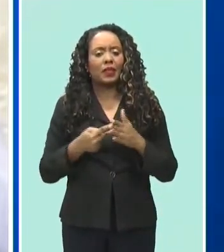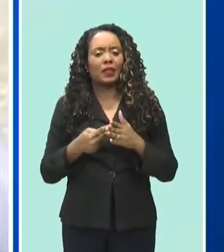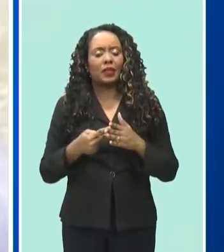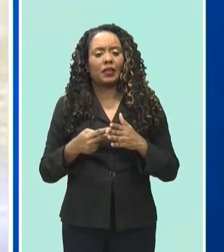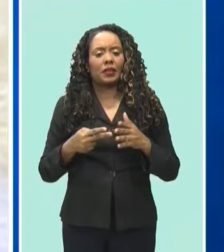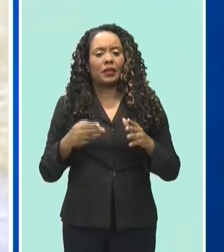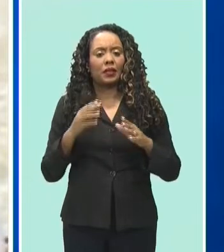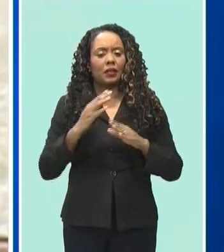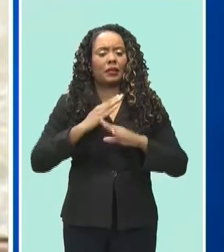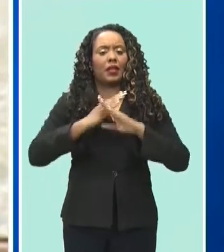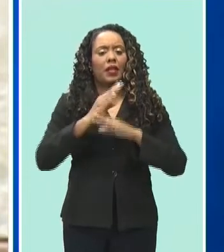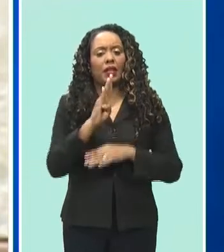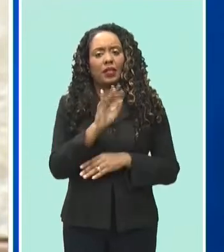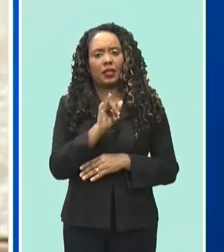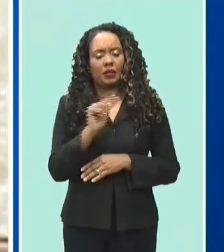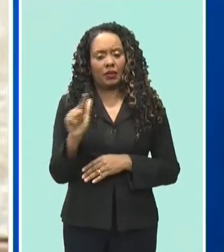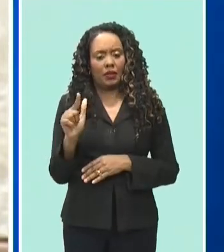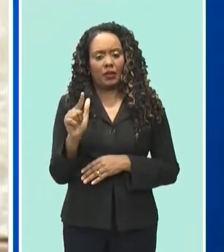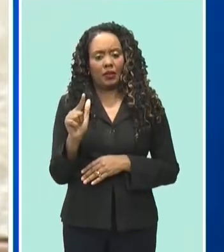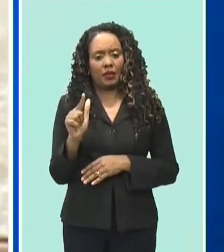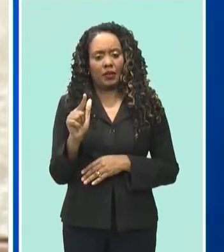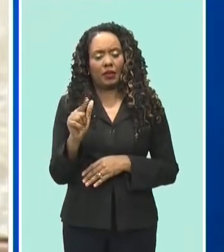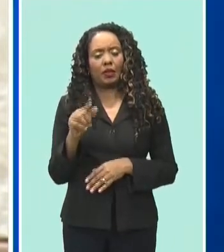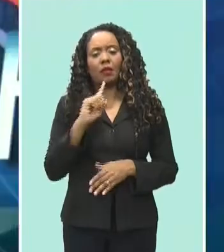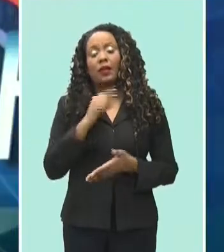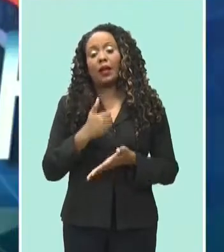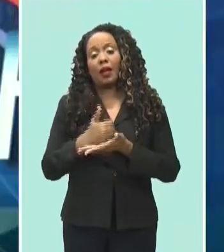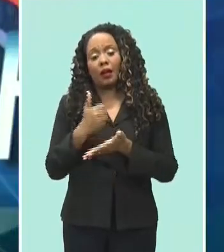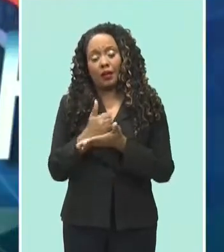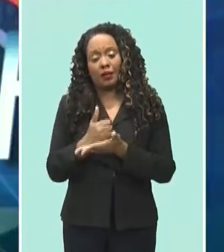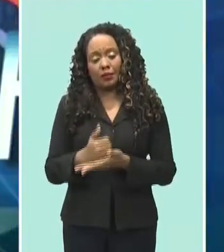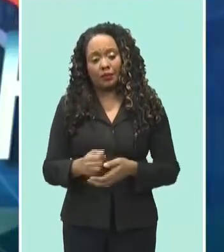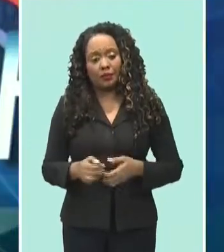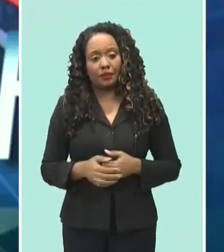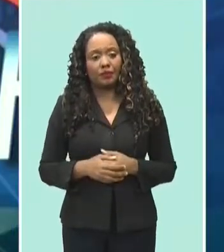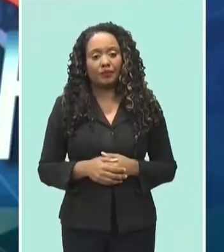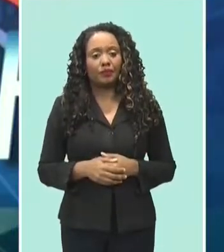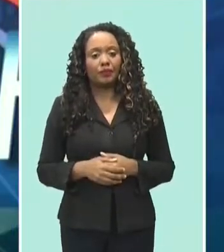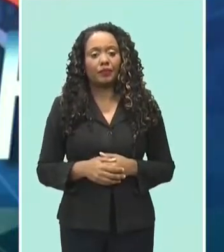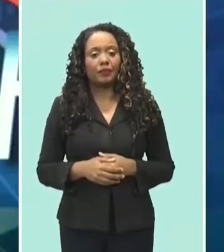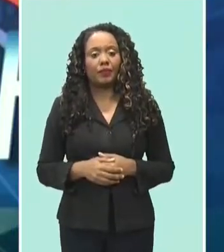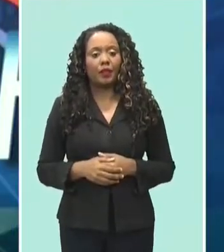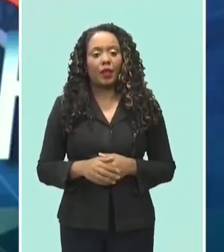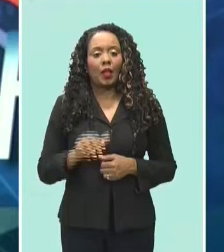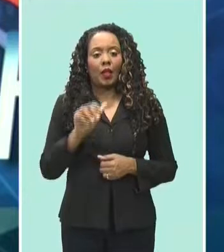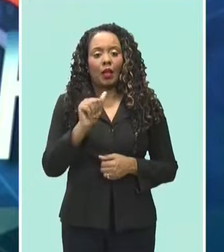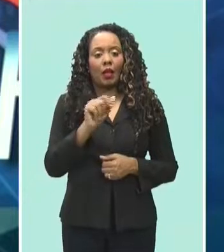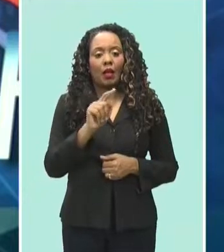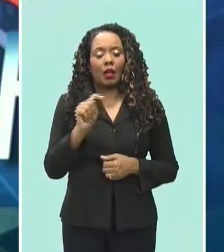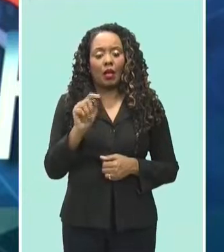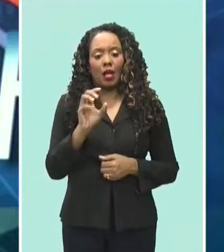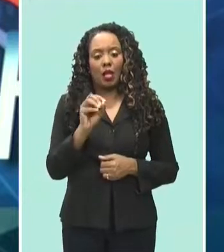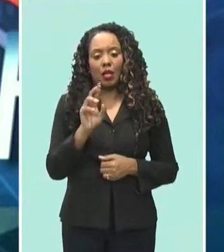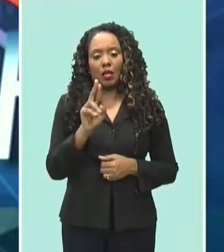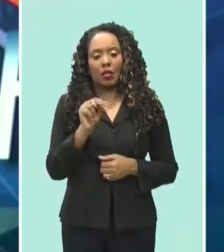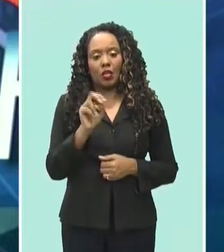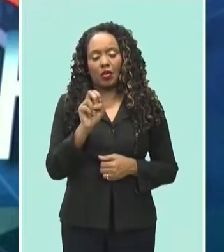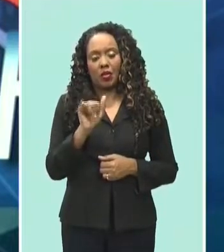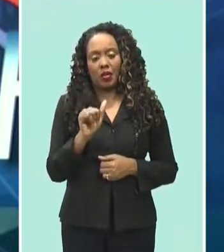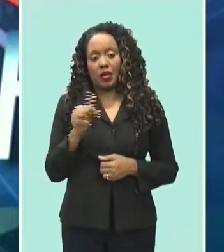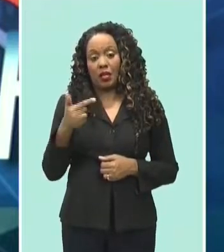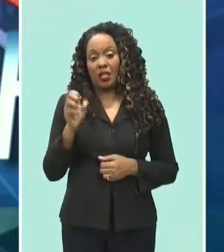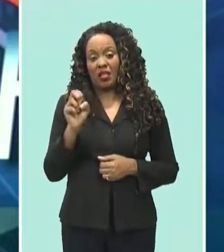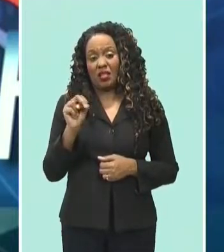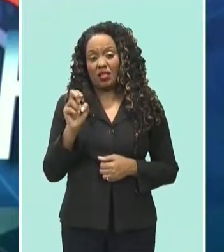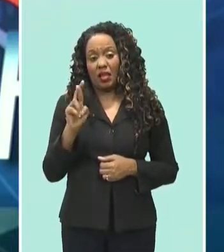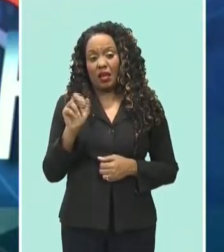data dissemination can only help with this. Well, Attorney General and Legal Affairs Minister Dale Marshall says the data protection